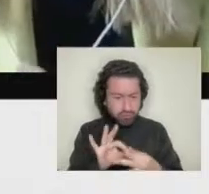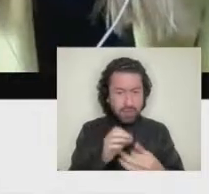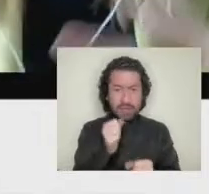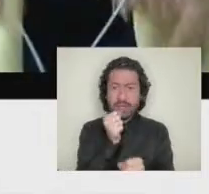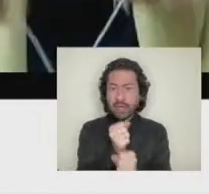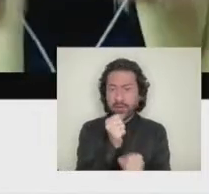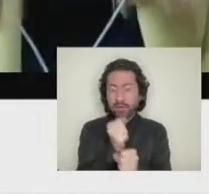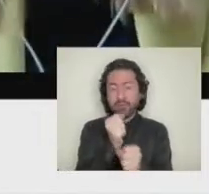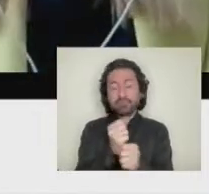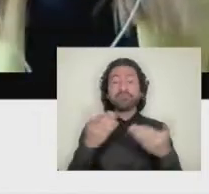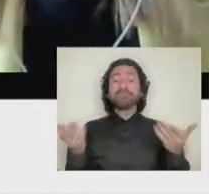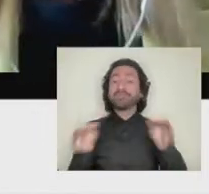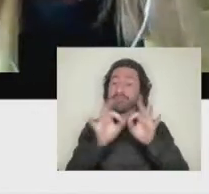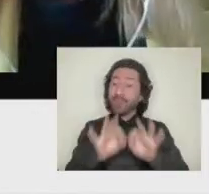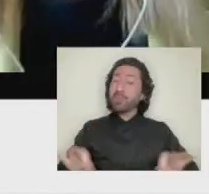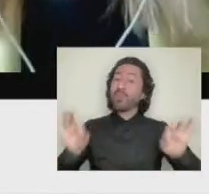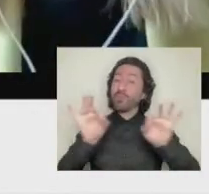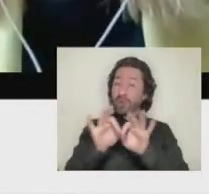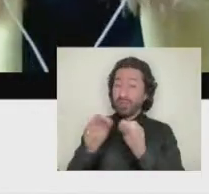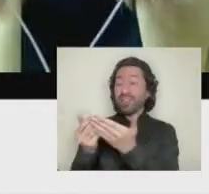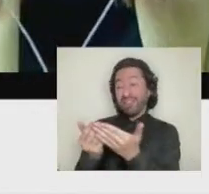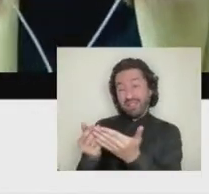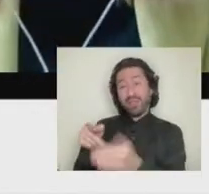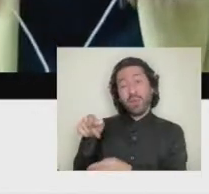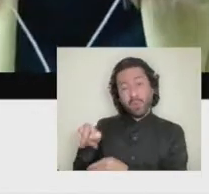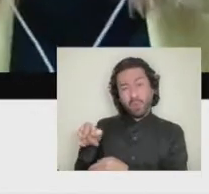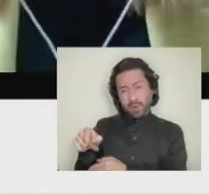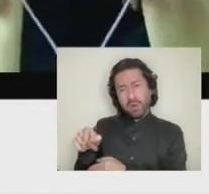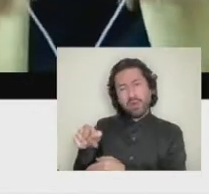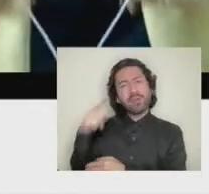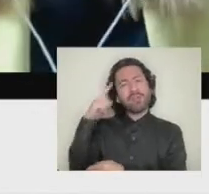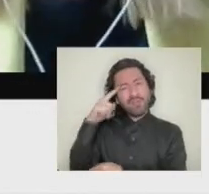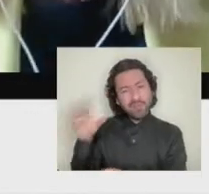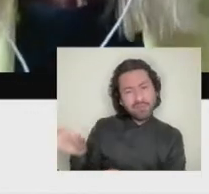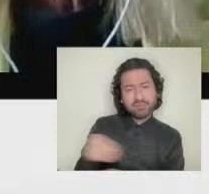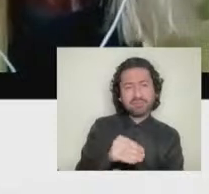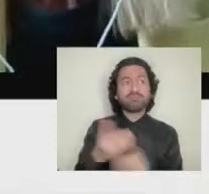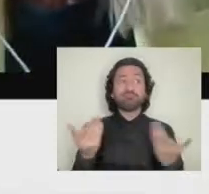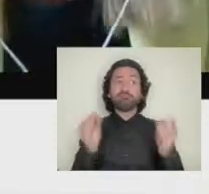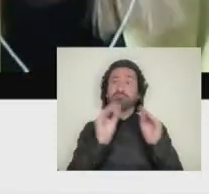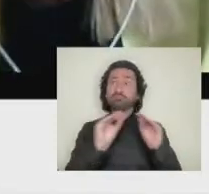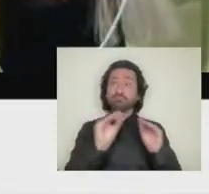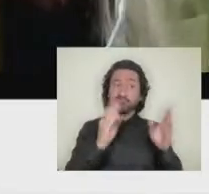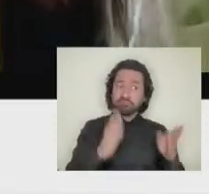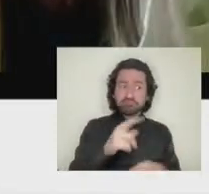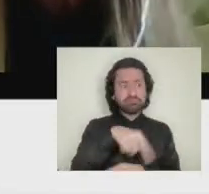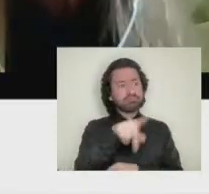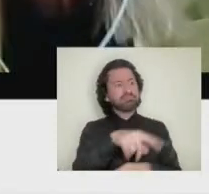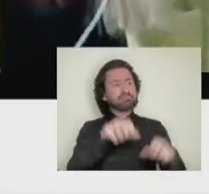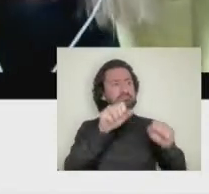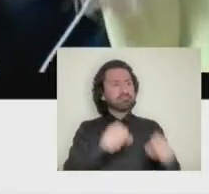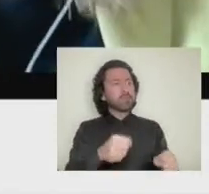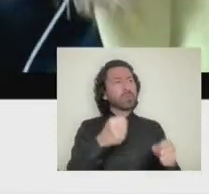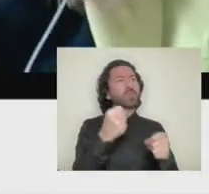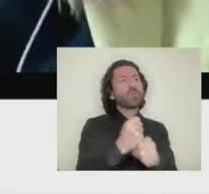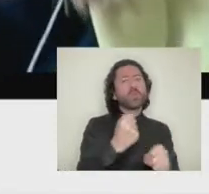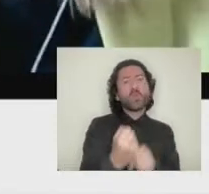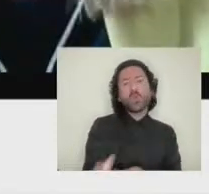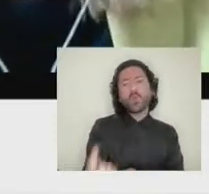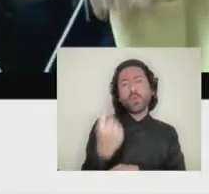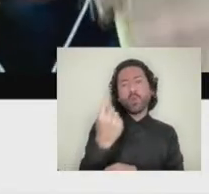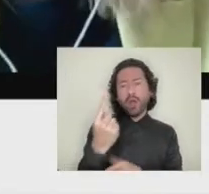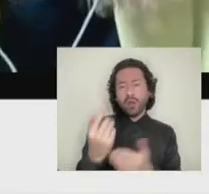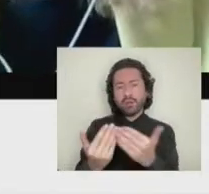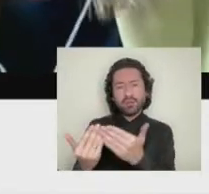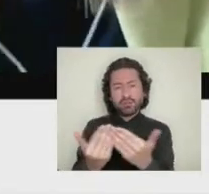it's so important a school in an integral time for for teachers to work in